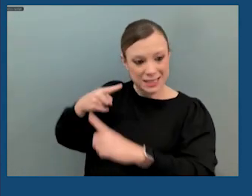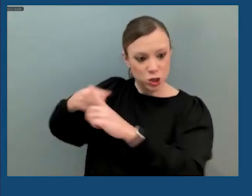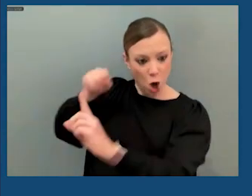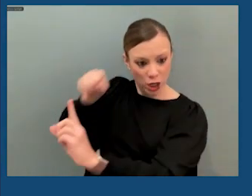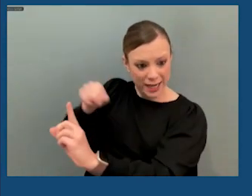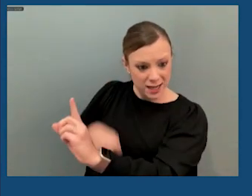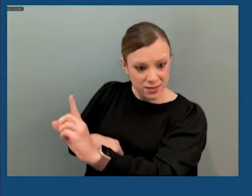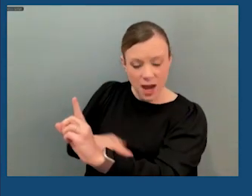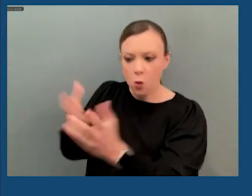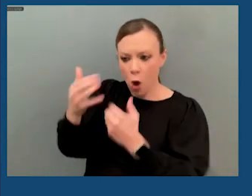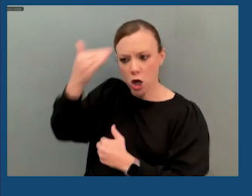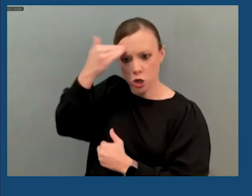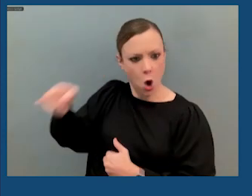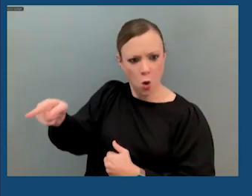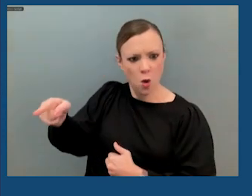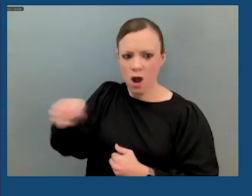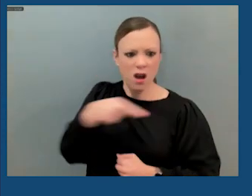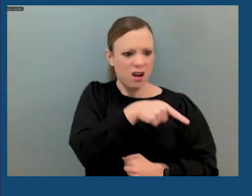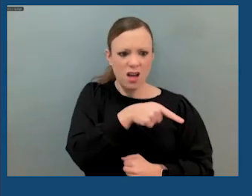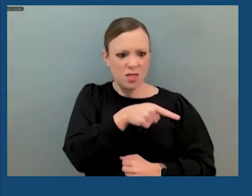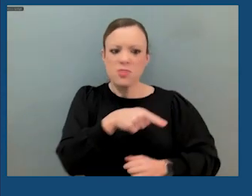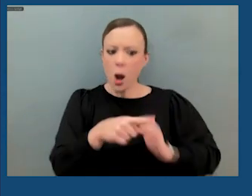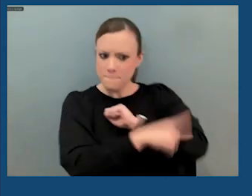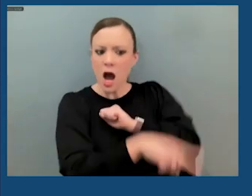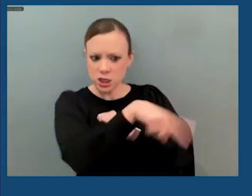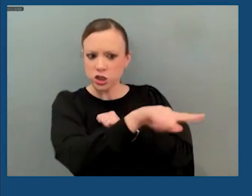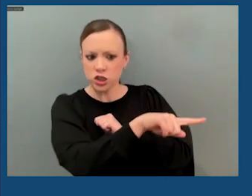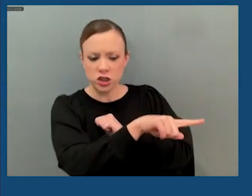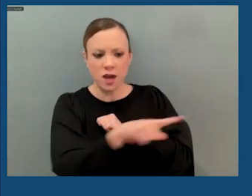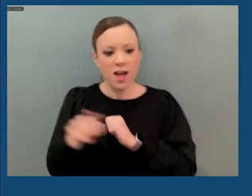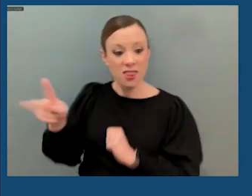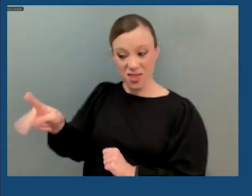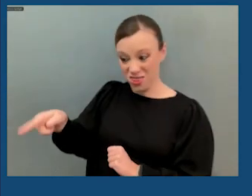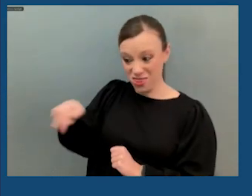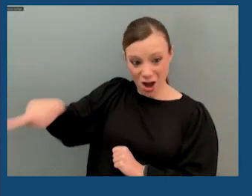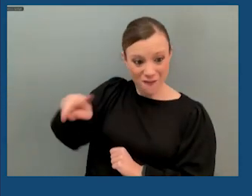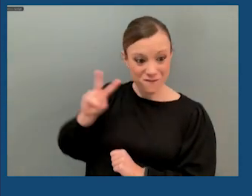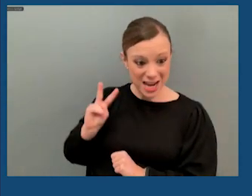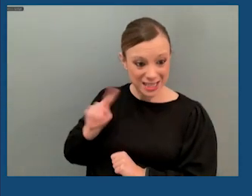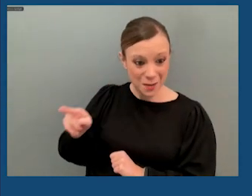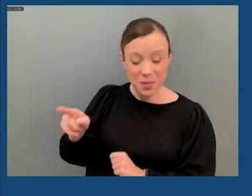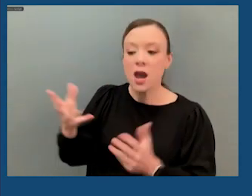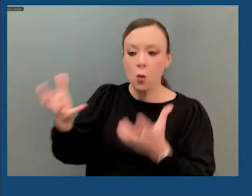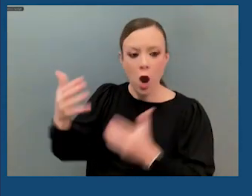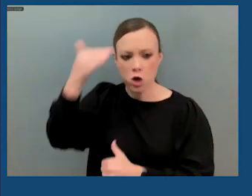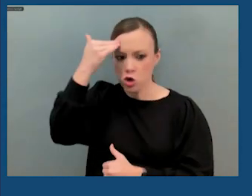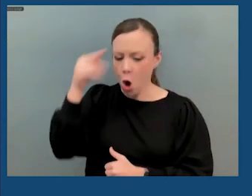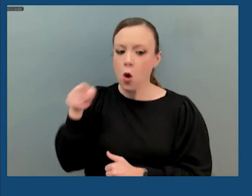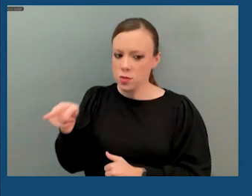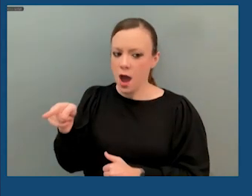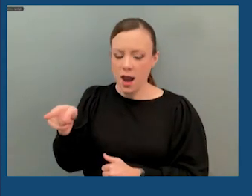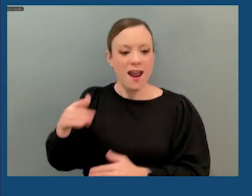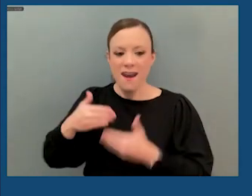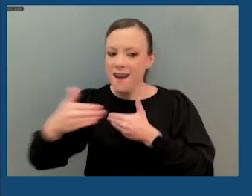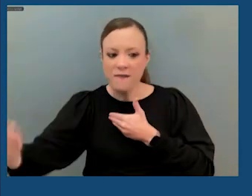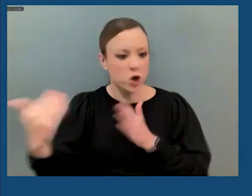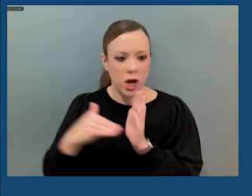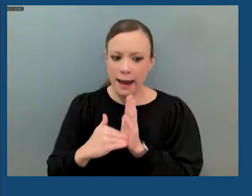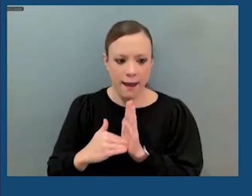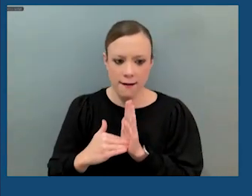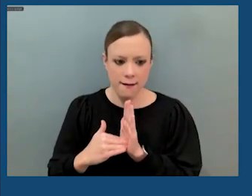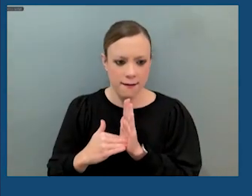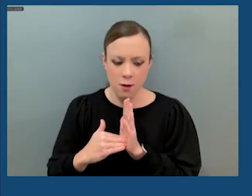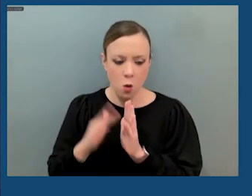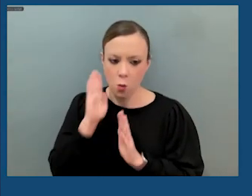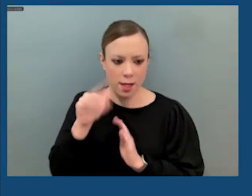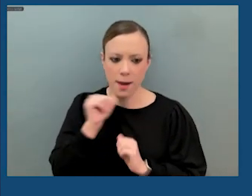this again. Victims want to make sure that they'll be the last. They don't want anyone else to endure the indignity of being shoved on a subway